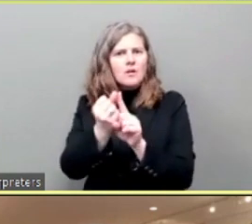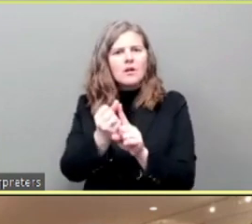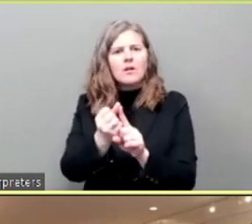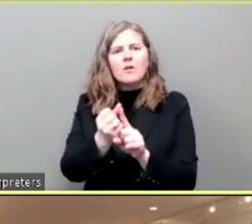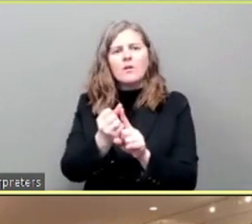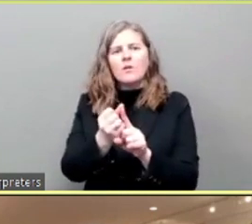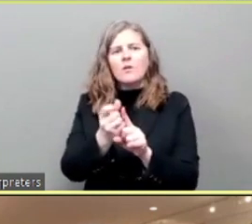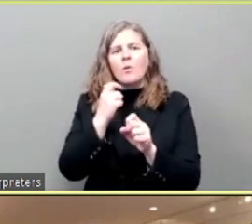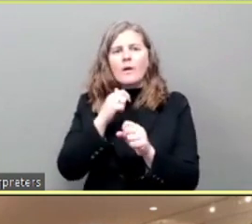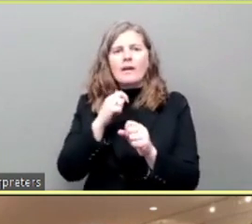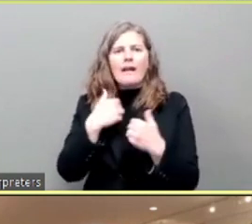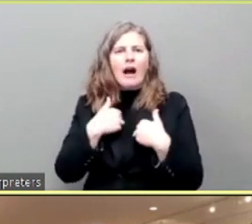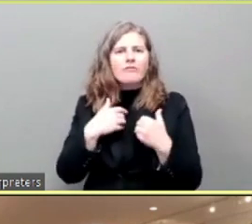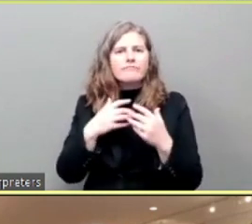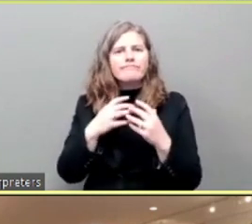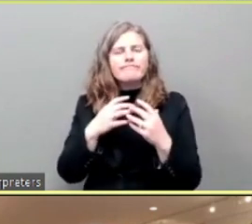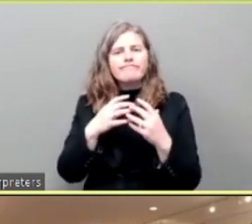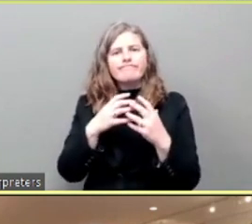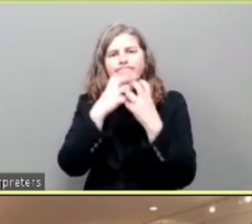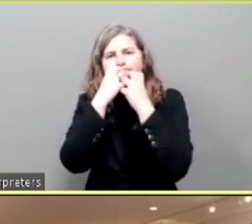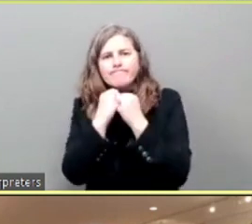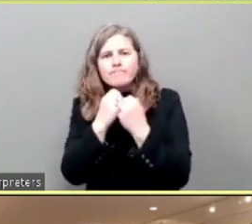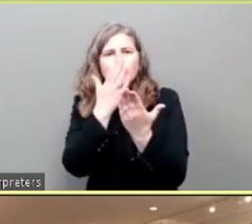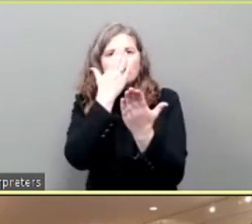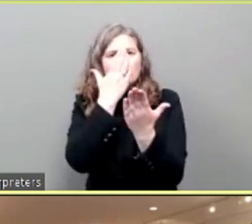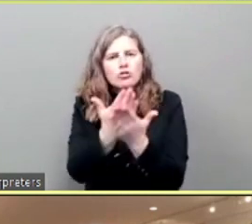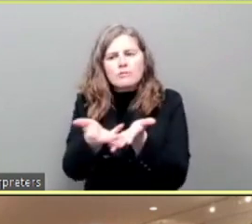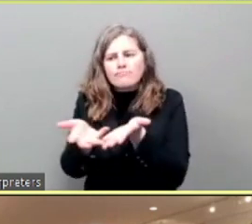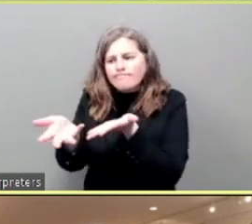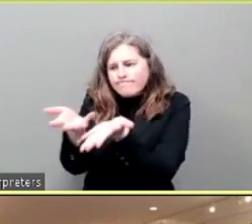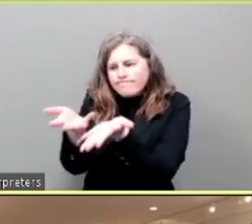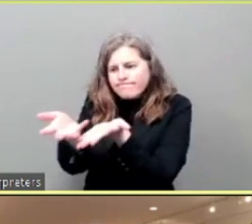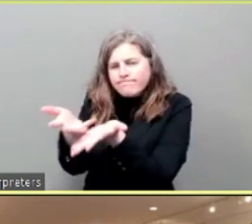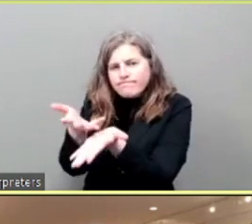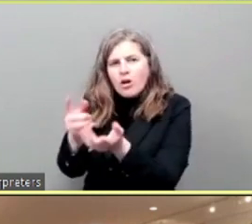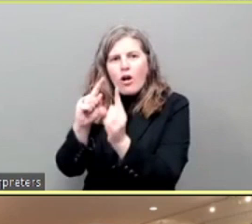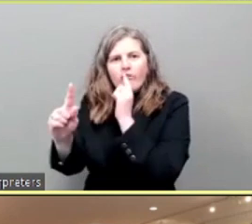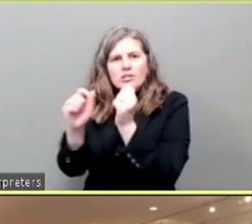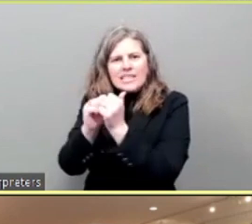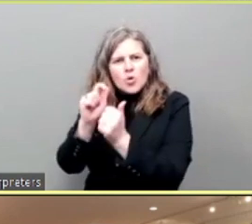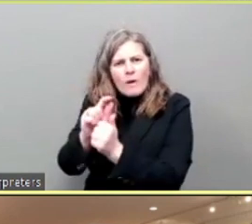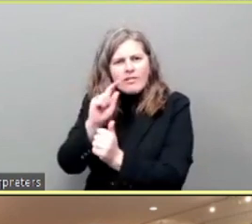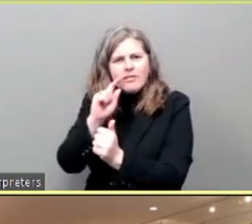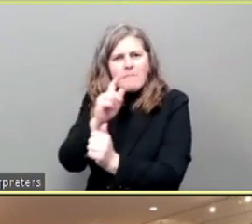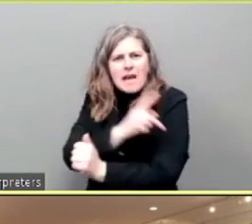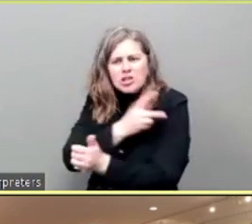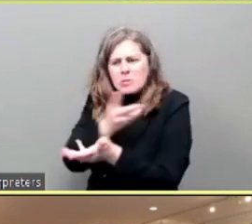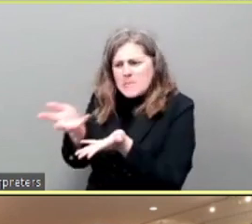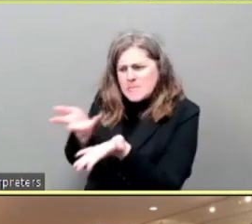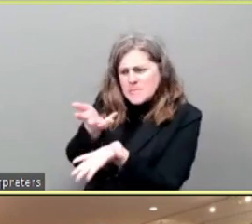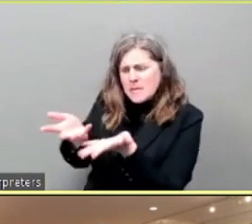intimate, meaningful conversations with our patients about vaccination. So I'm going to encourage all of my fellow primary